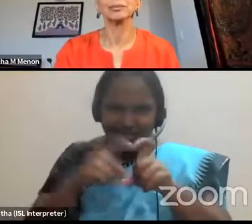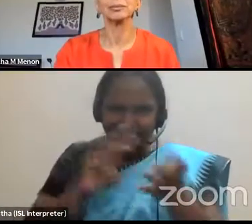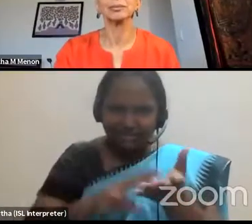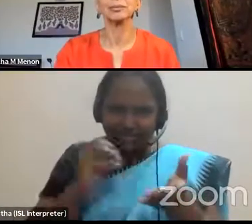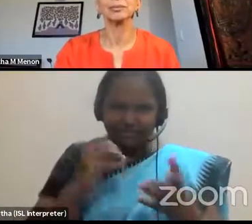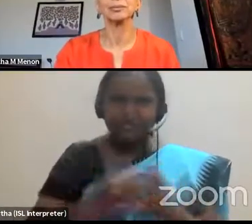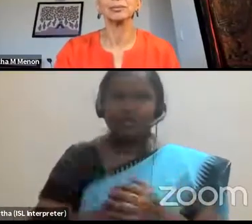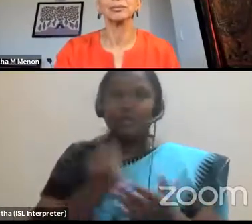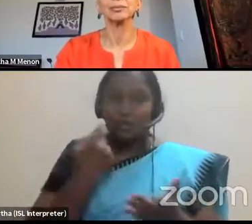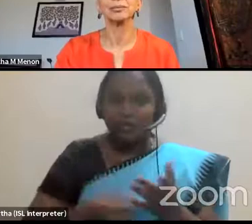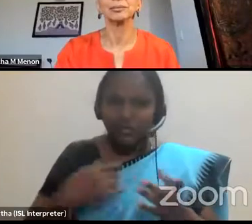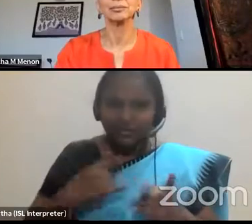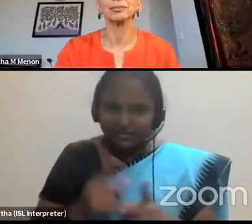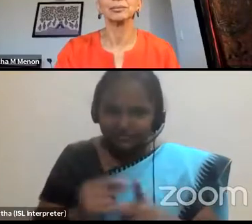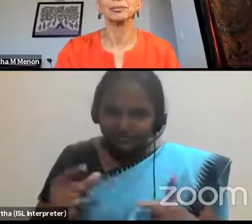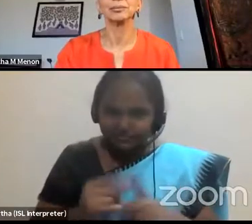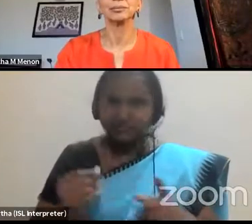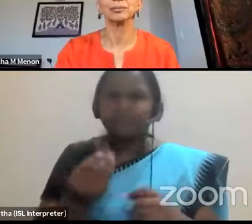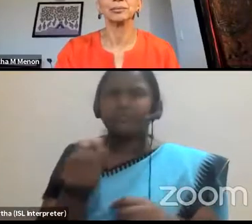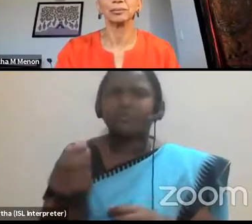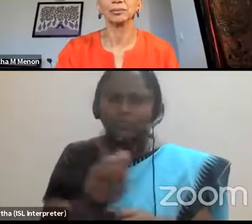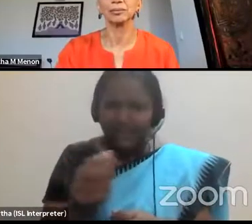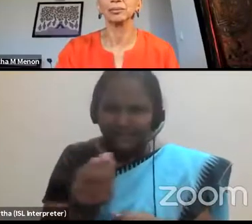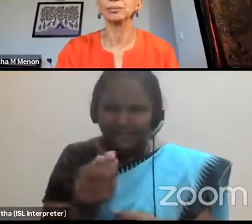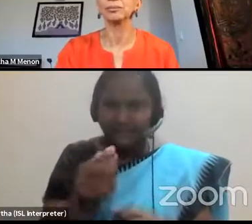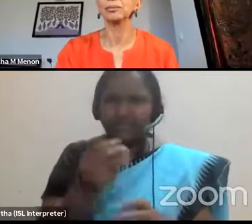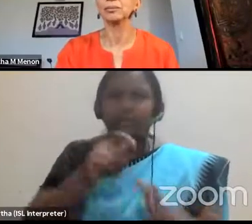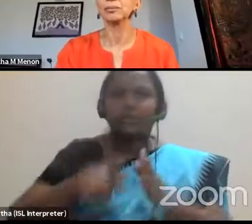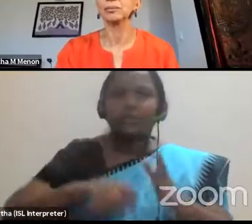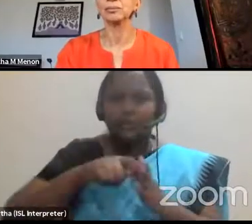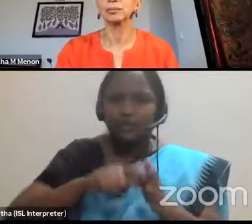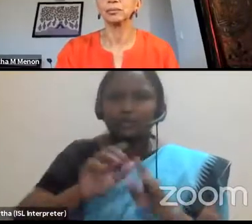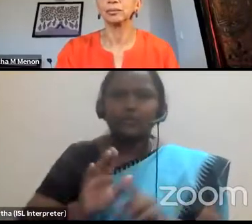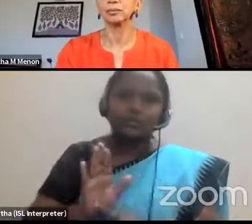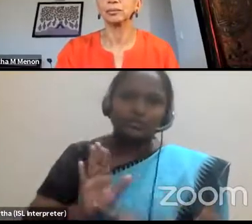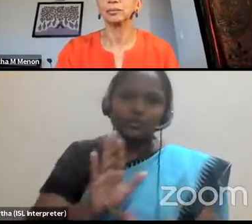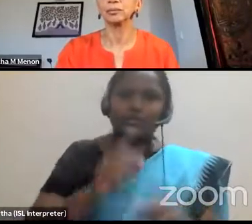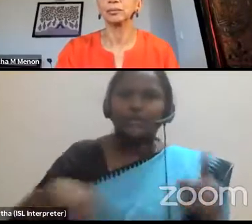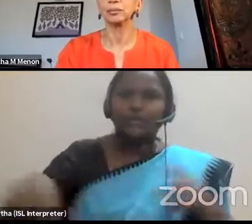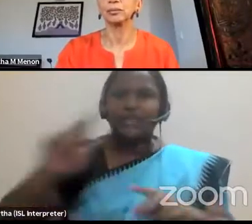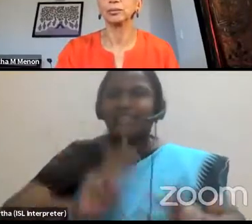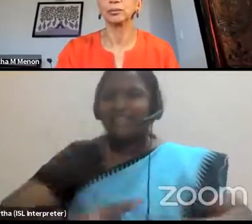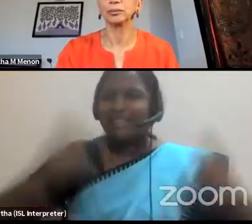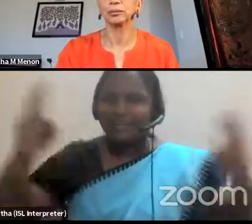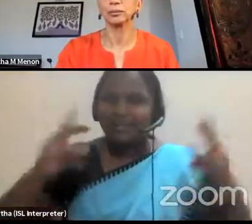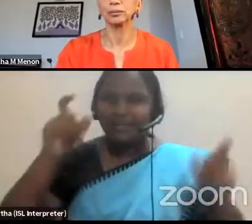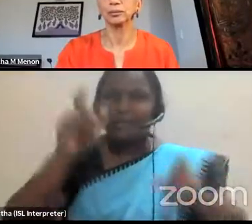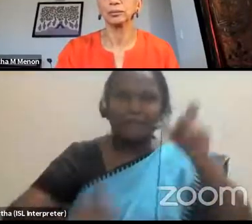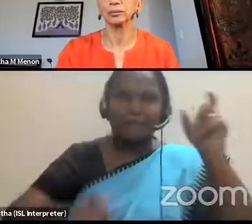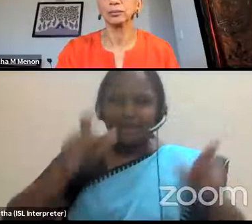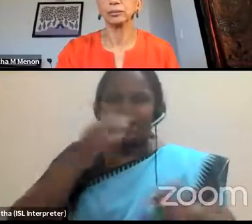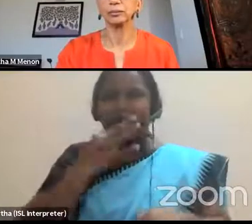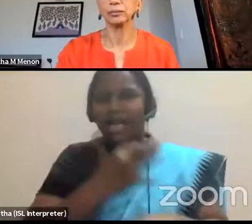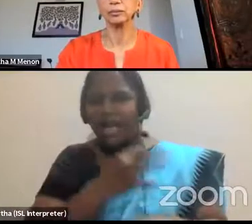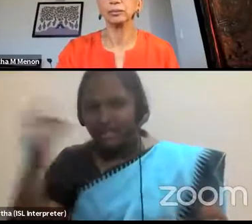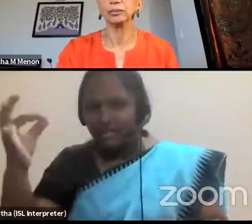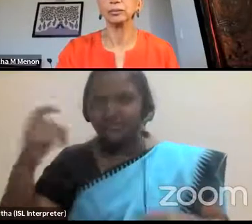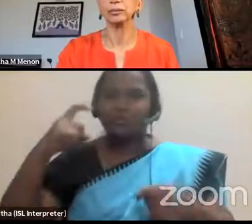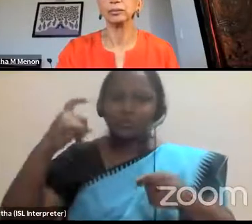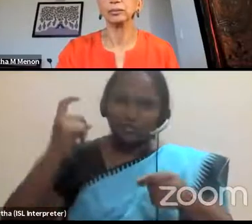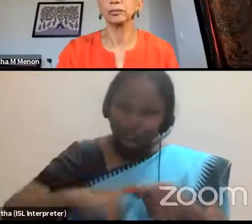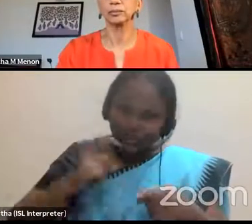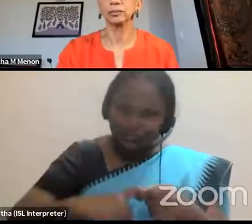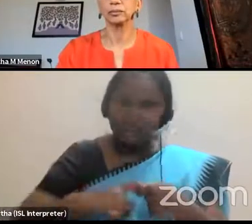What we've done is we have done a little video showing where different people are asking him questions, right from kids as well